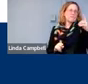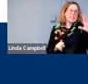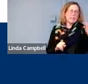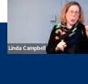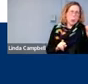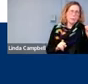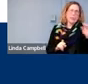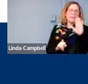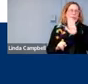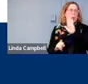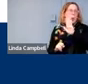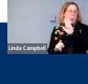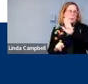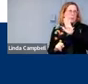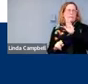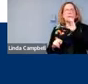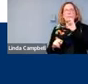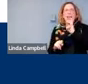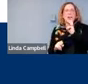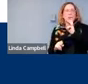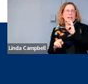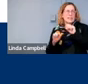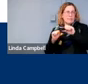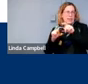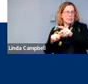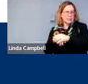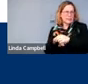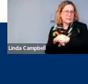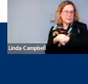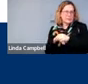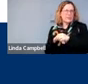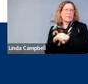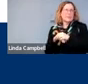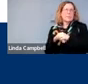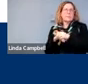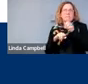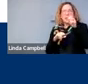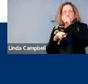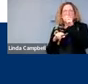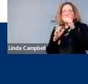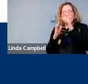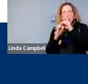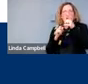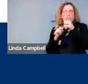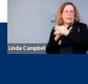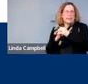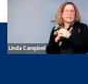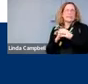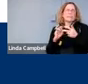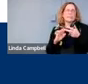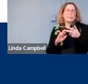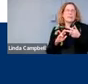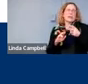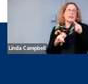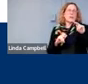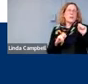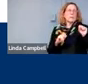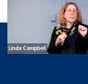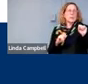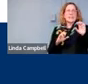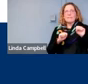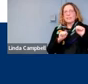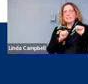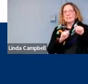So we have three options. You can go to DFO, and they have aquatic invasive species. So there's contact information